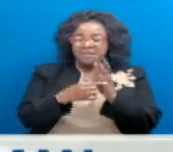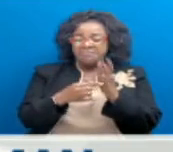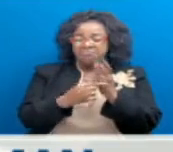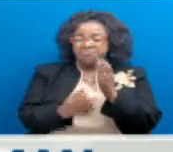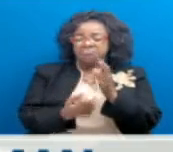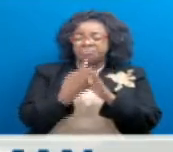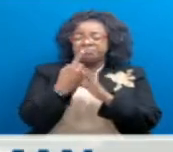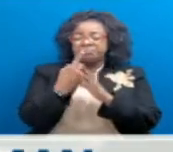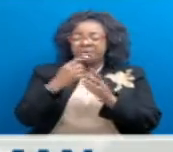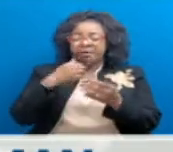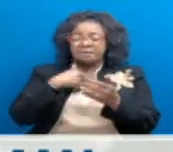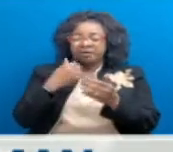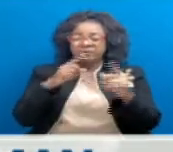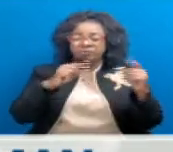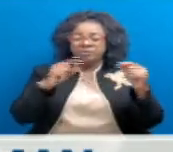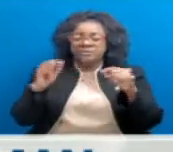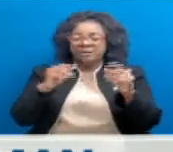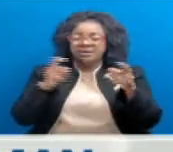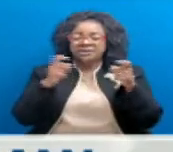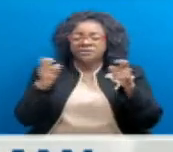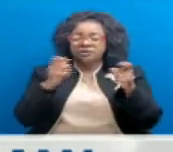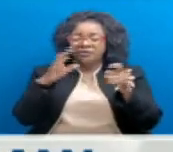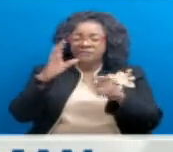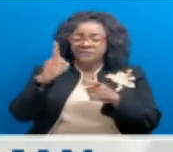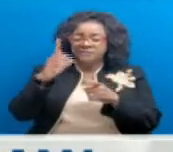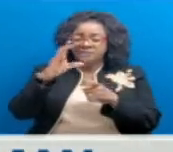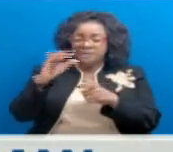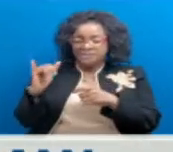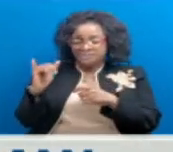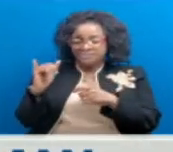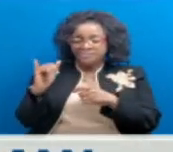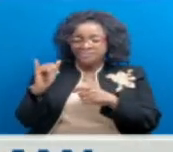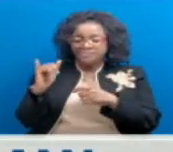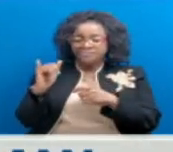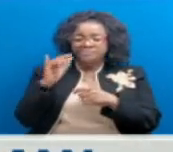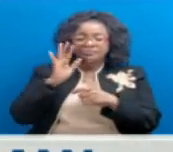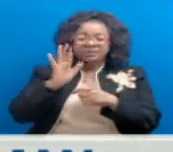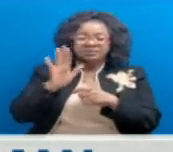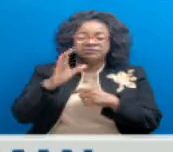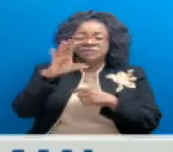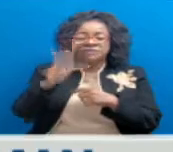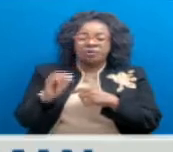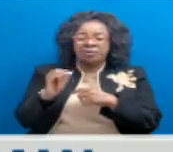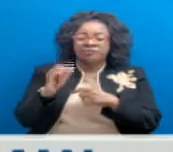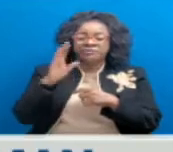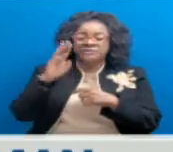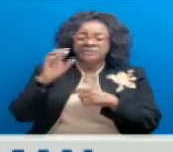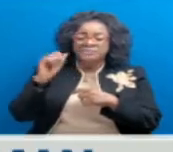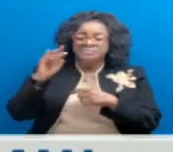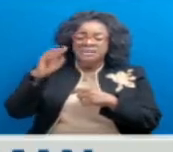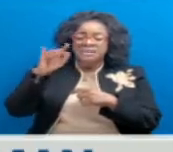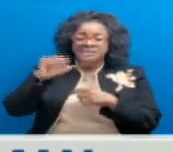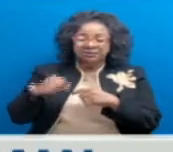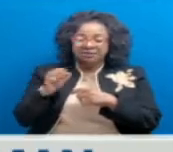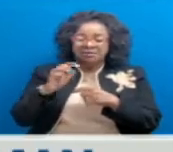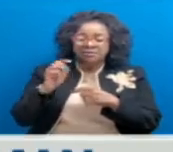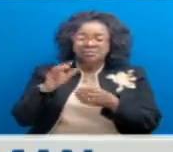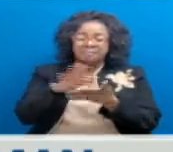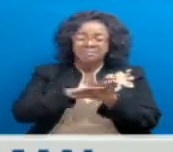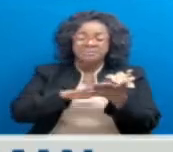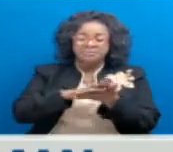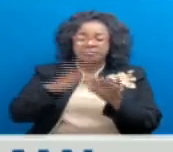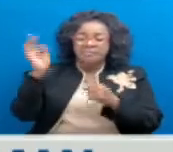of revealing tweets by the Directorate of Criminal Investigations, is the CEO of Seamless Limited, a Nairobi-based tech